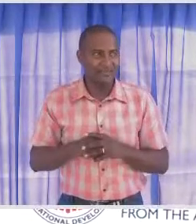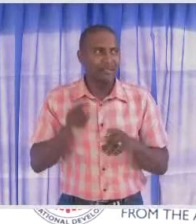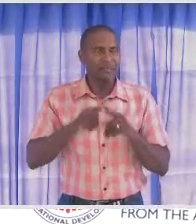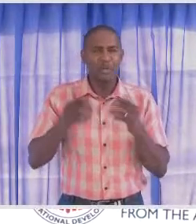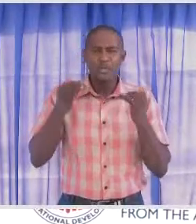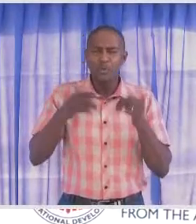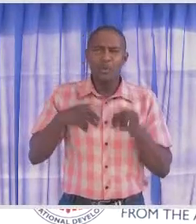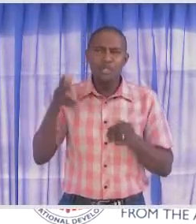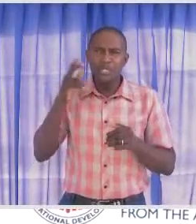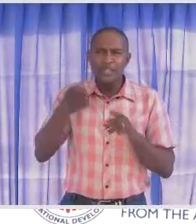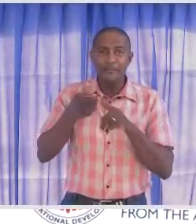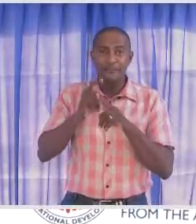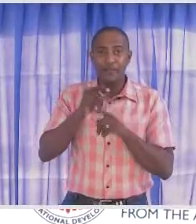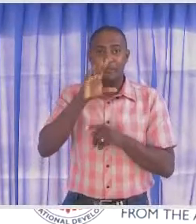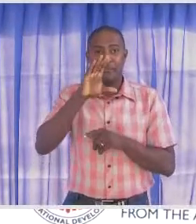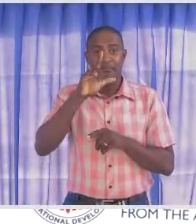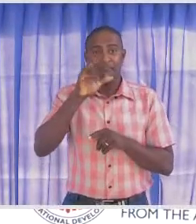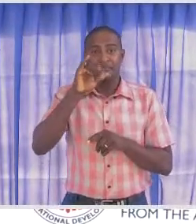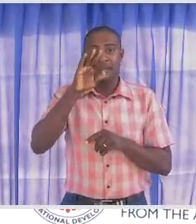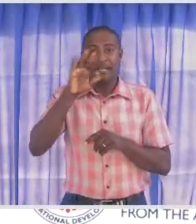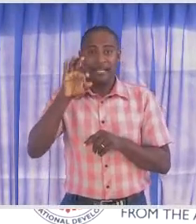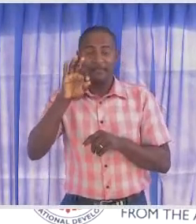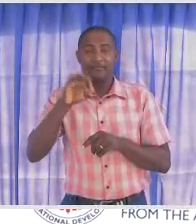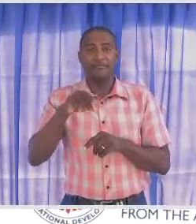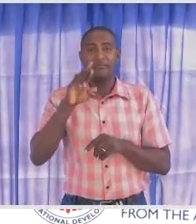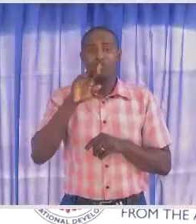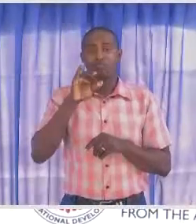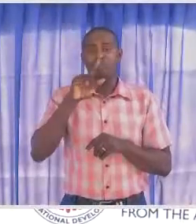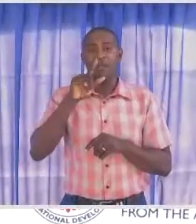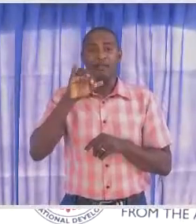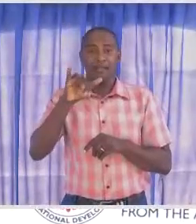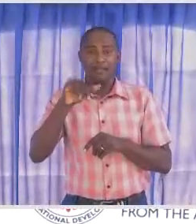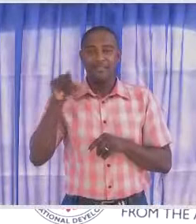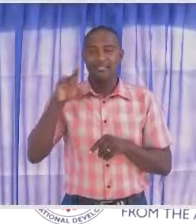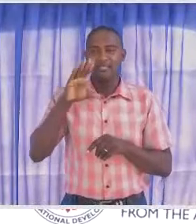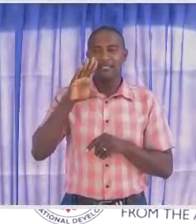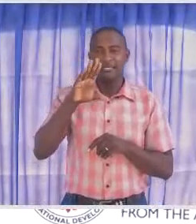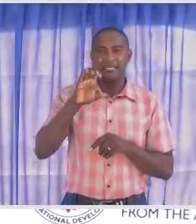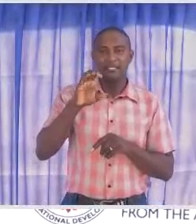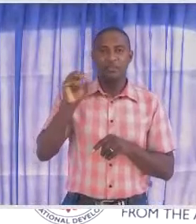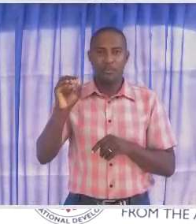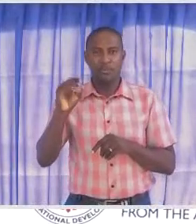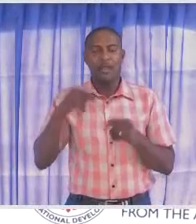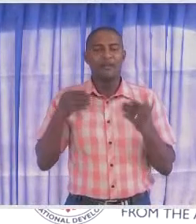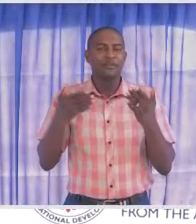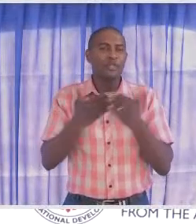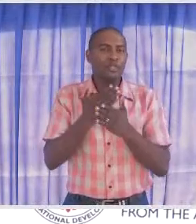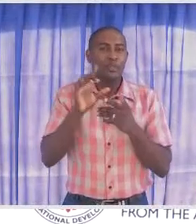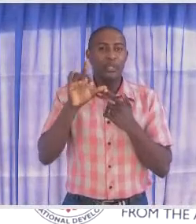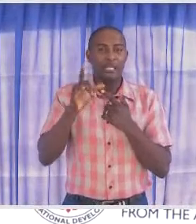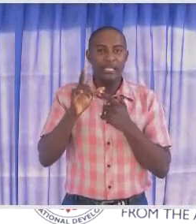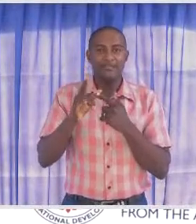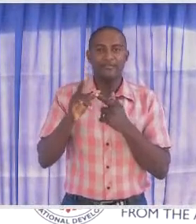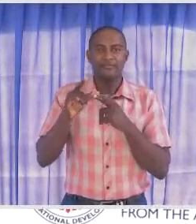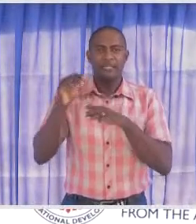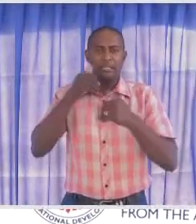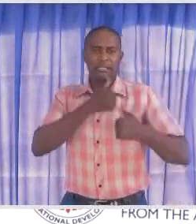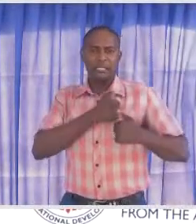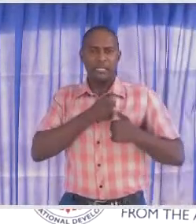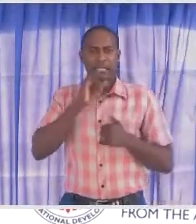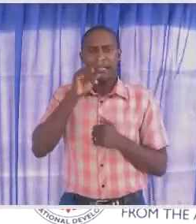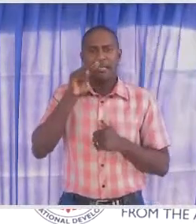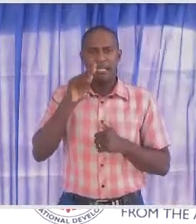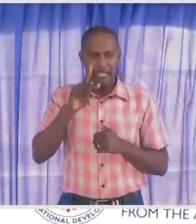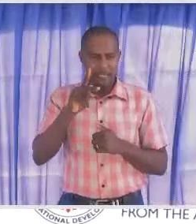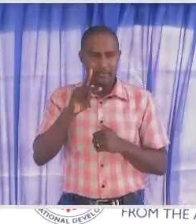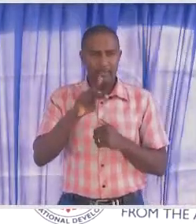Cliff Riley. Now, Cliff Riley is the CEO of New Leaf Canada Inc. and Co., Chief Operating